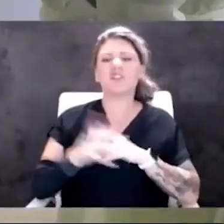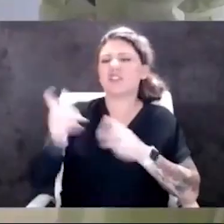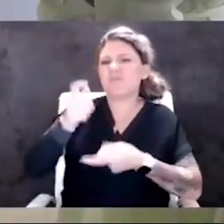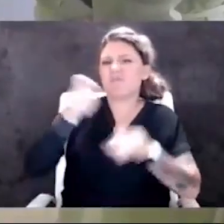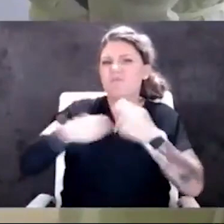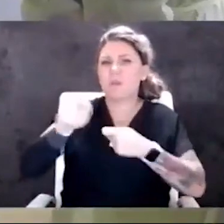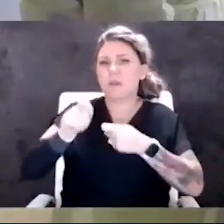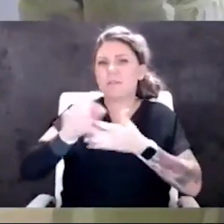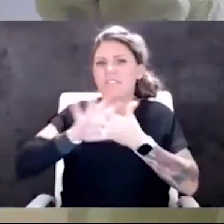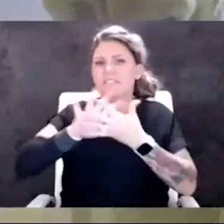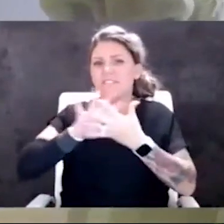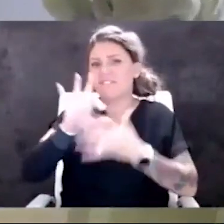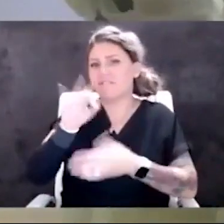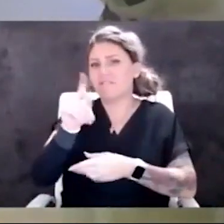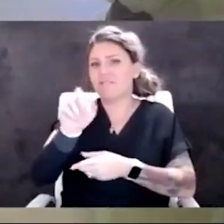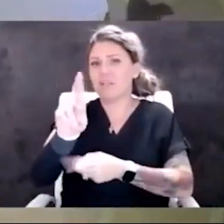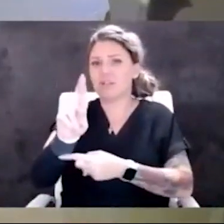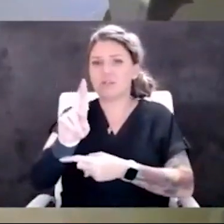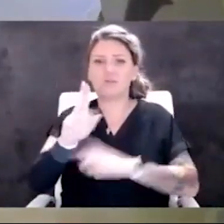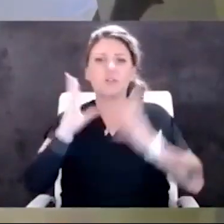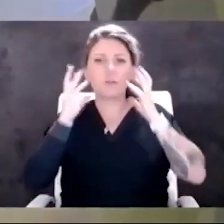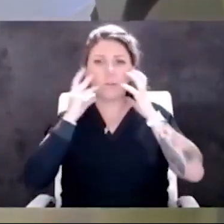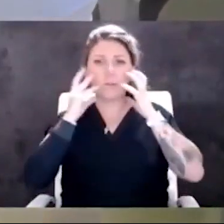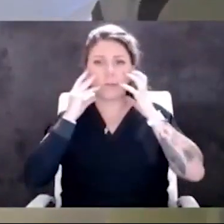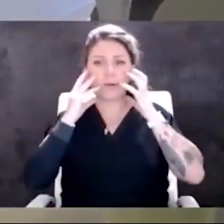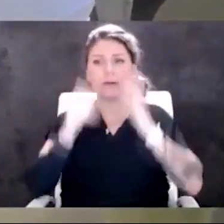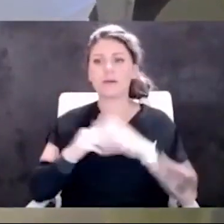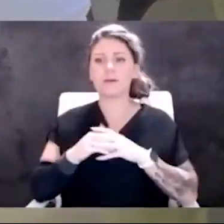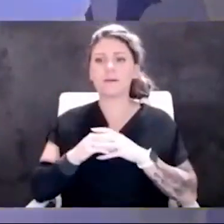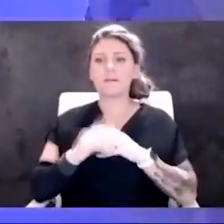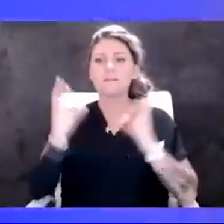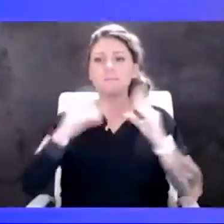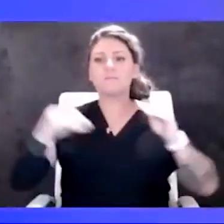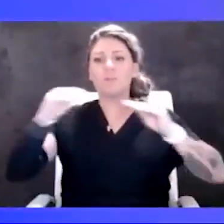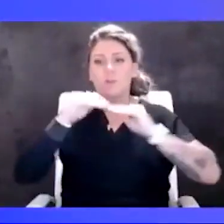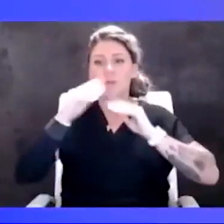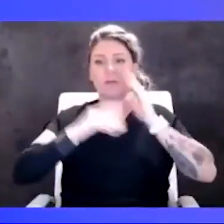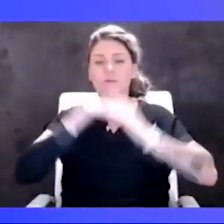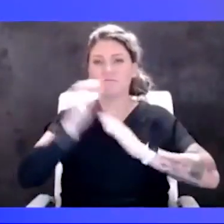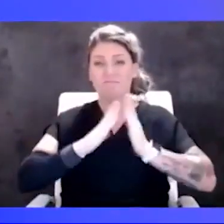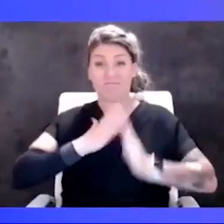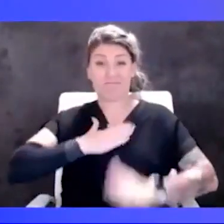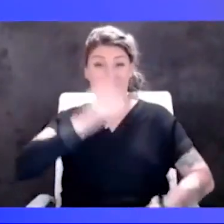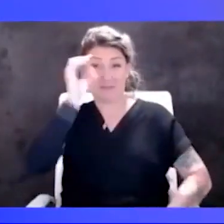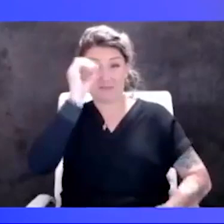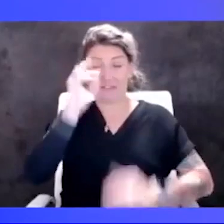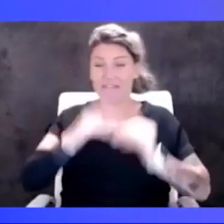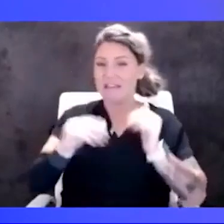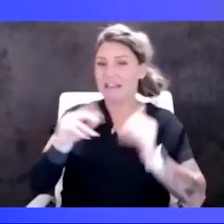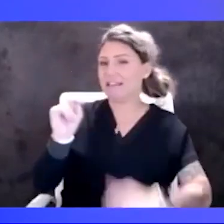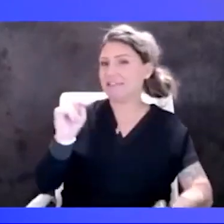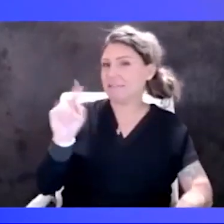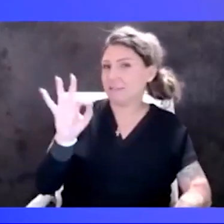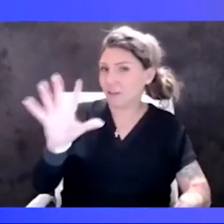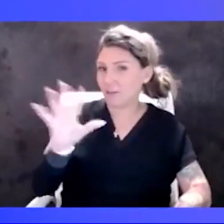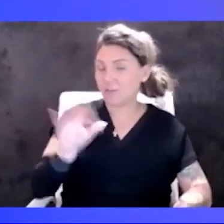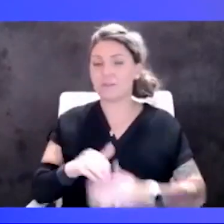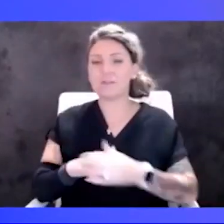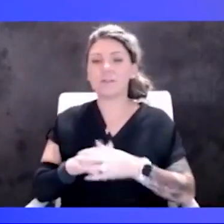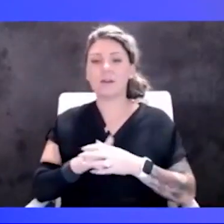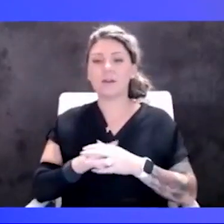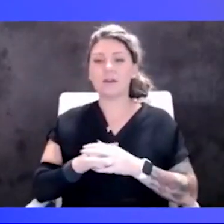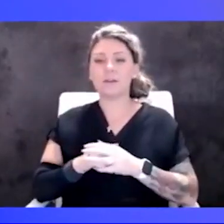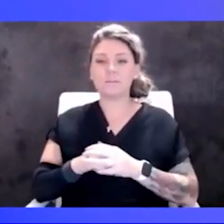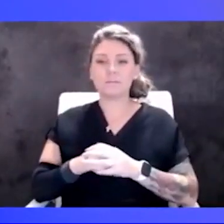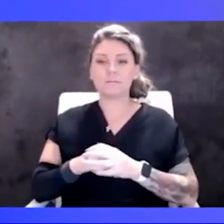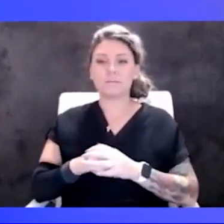things that are right there on the side. They're a lot more comfortable, in my opinion, than the N95s, and so I'm glad